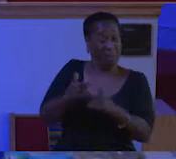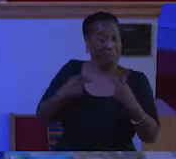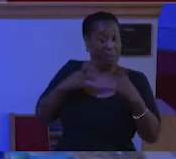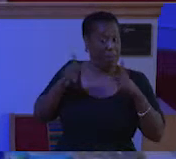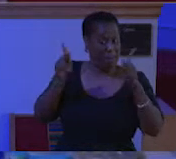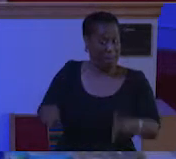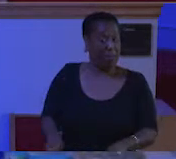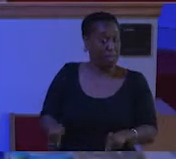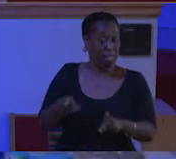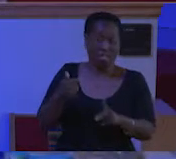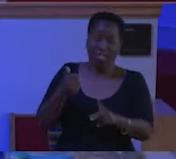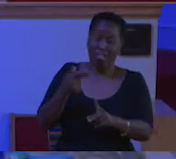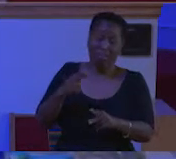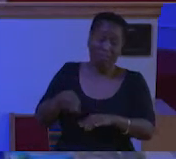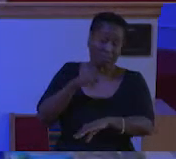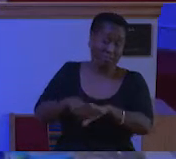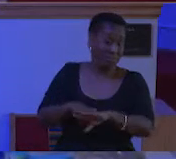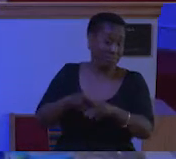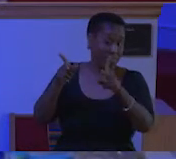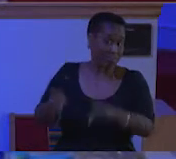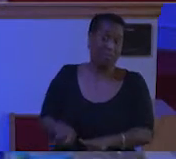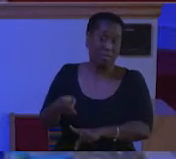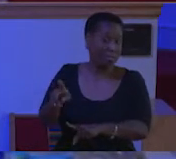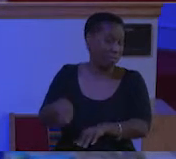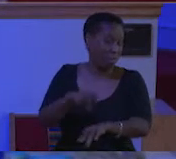you're going to be disappointed.